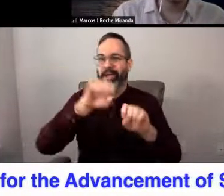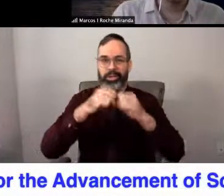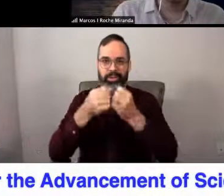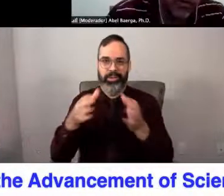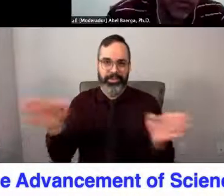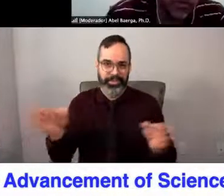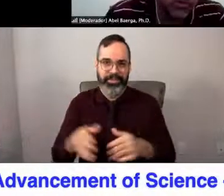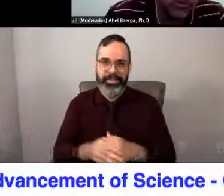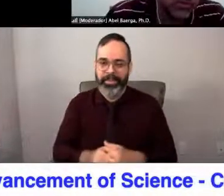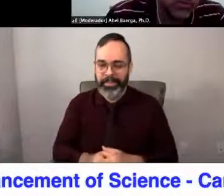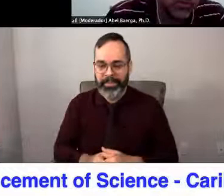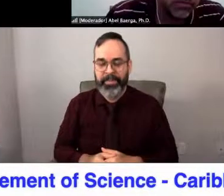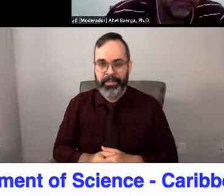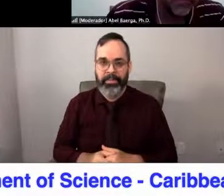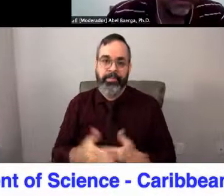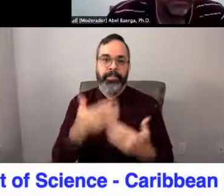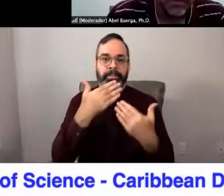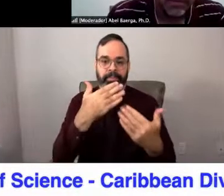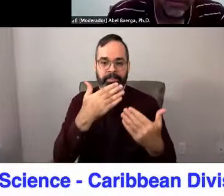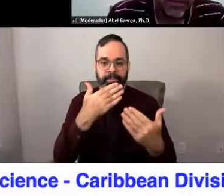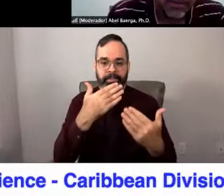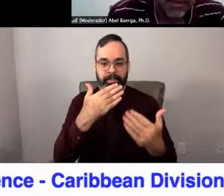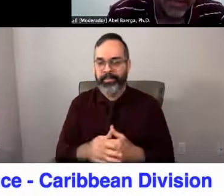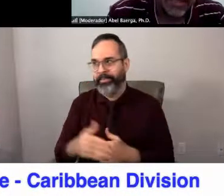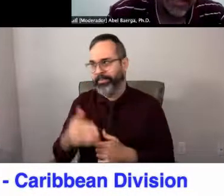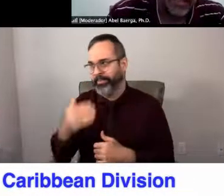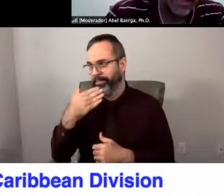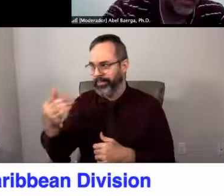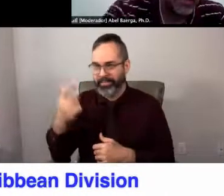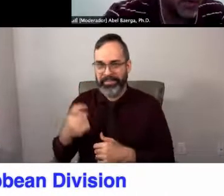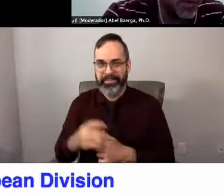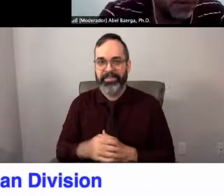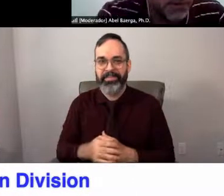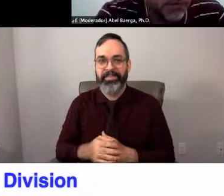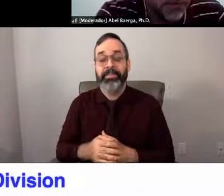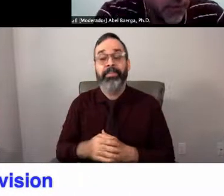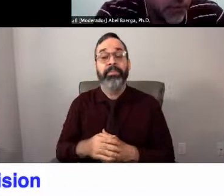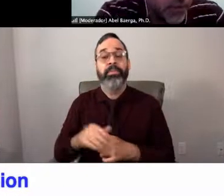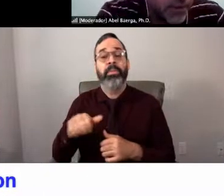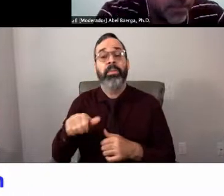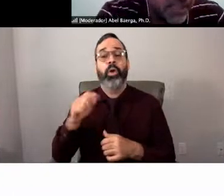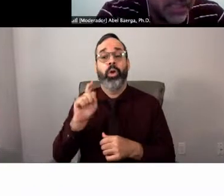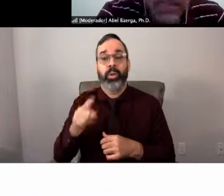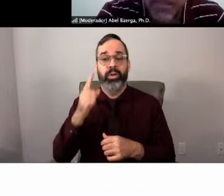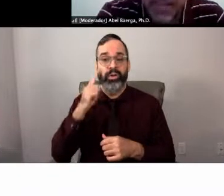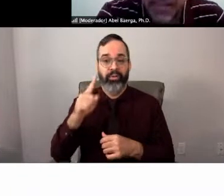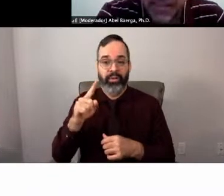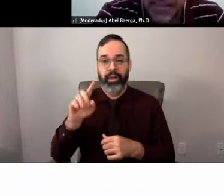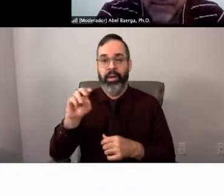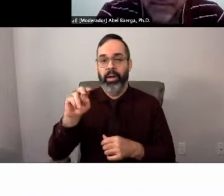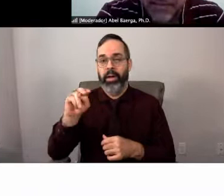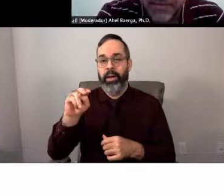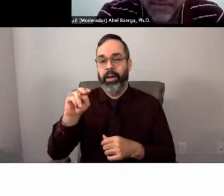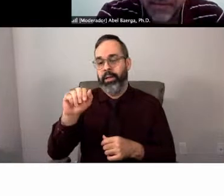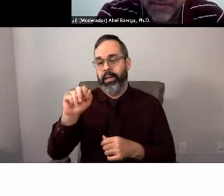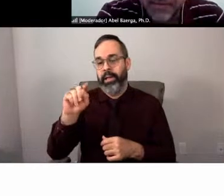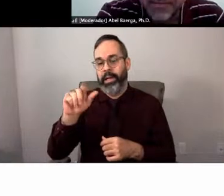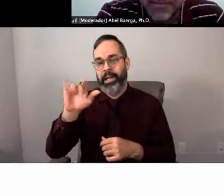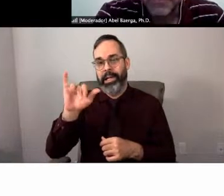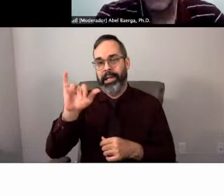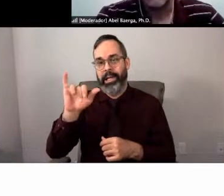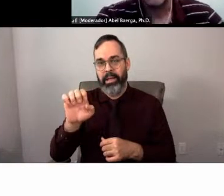Great, thank you, Marcos. Thank you for the question. And another question for Ms. Natalie Melendez.